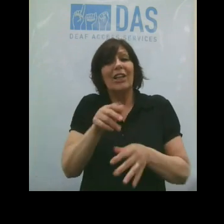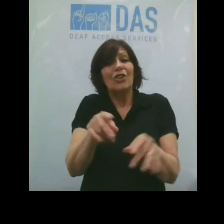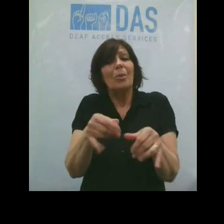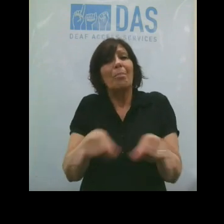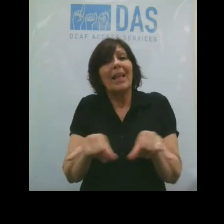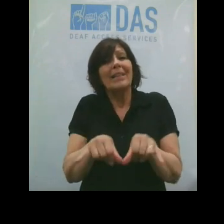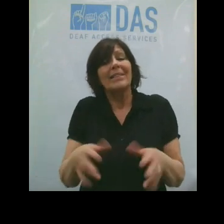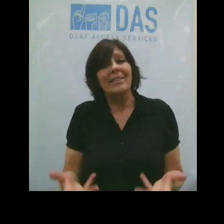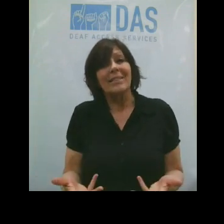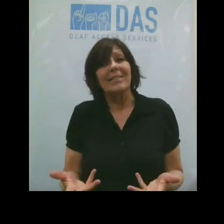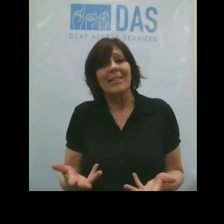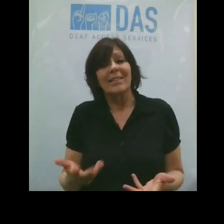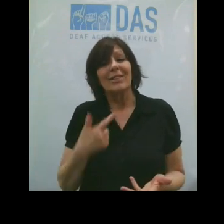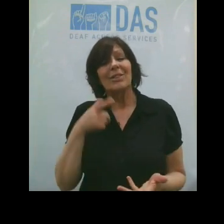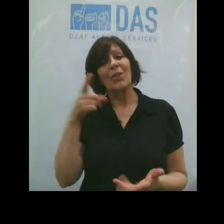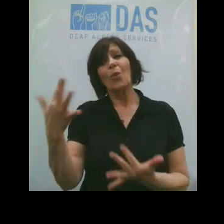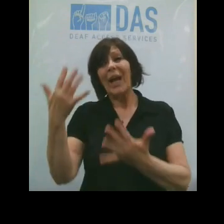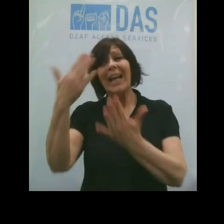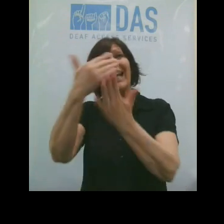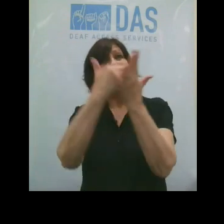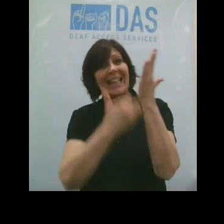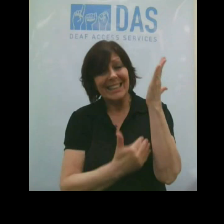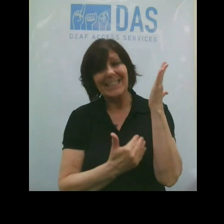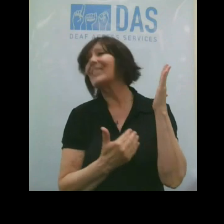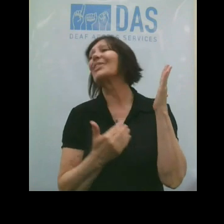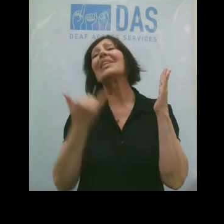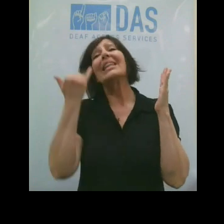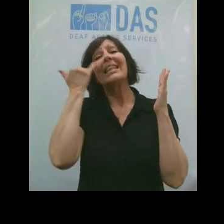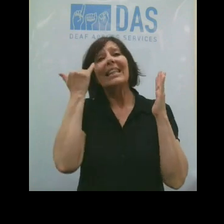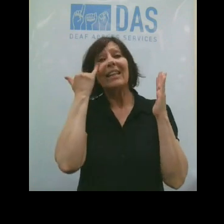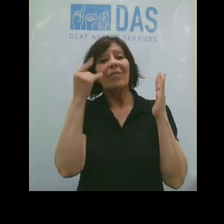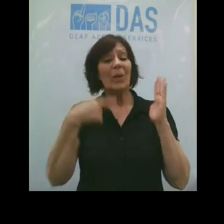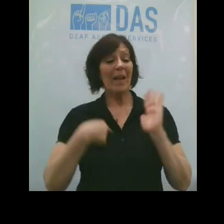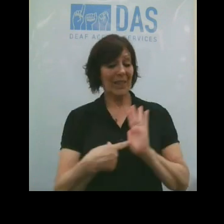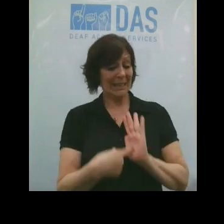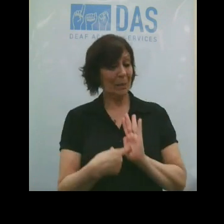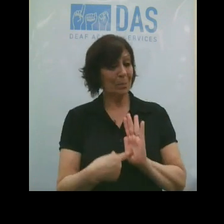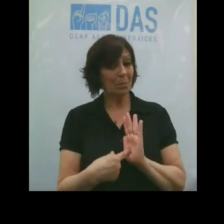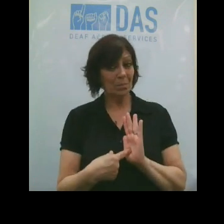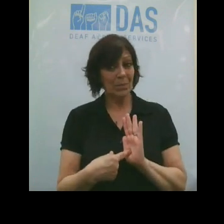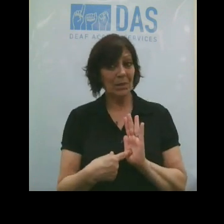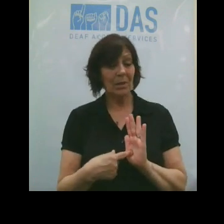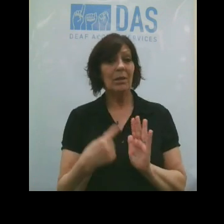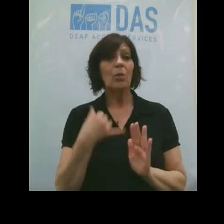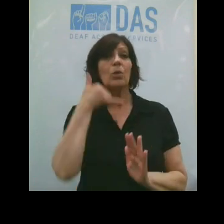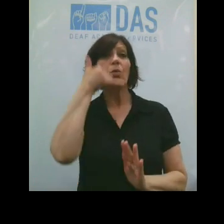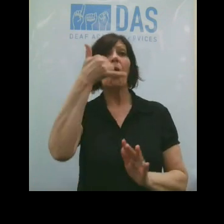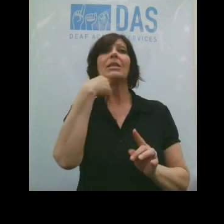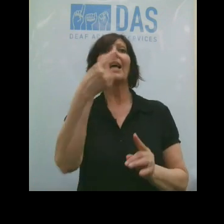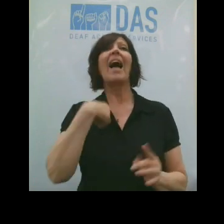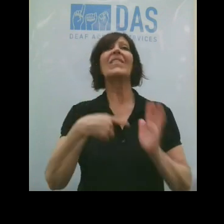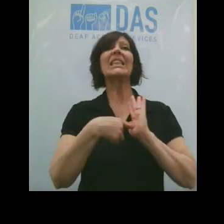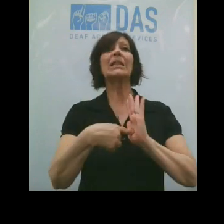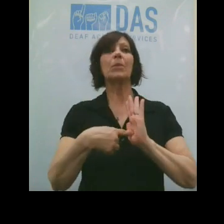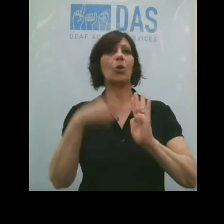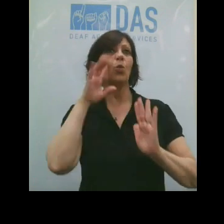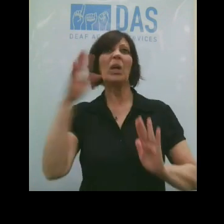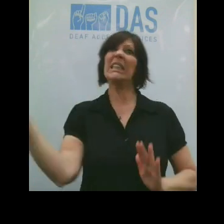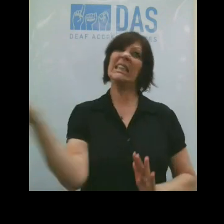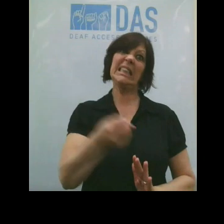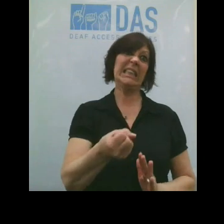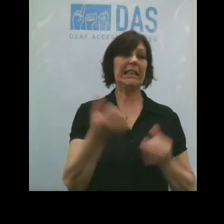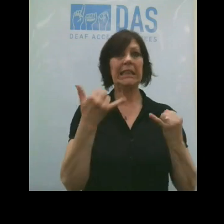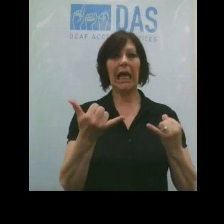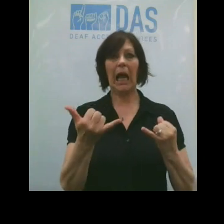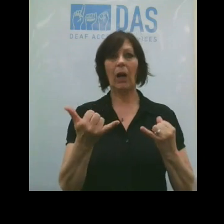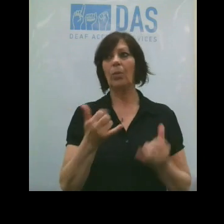tested and are on a wait list. Again, if people have symptoms, they should let the call takers know, because we will definitely squeeze you in for